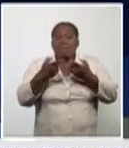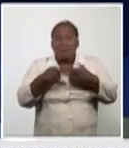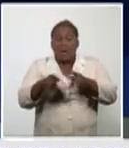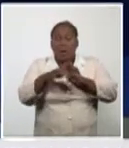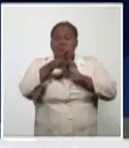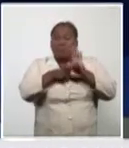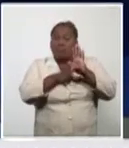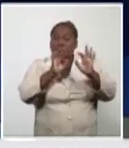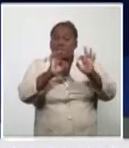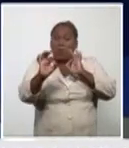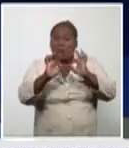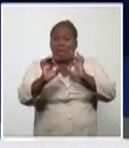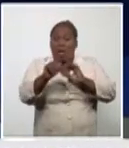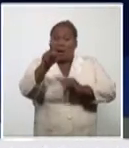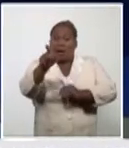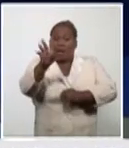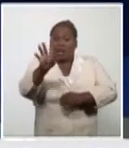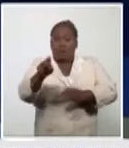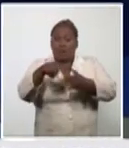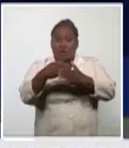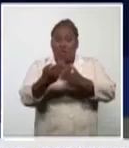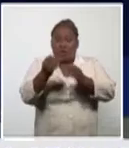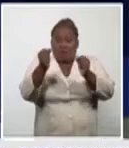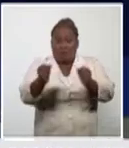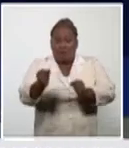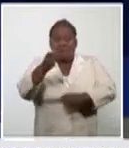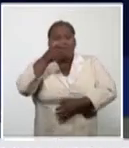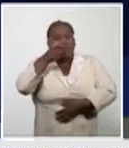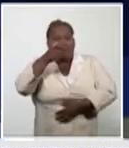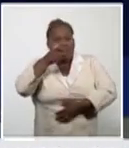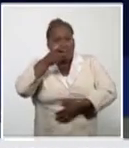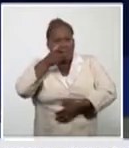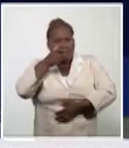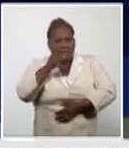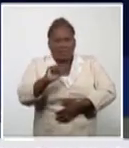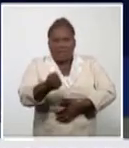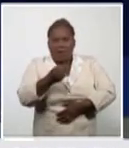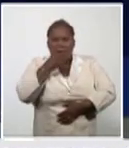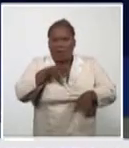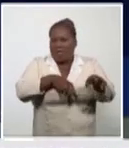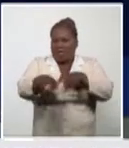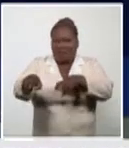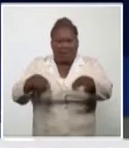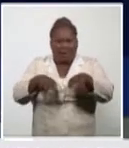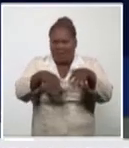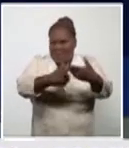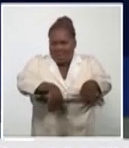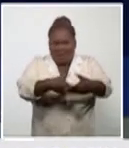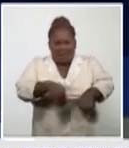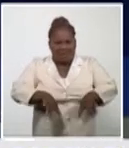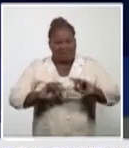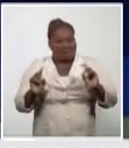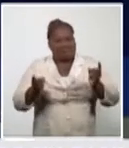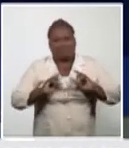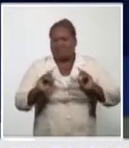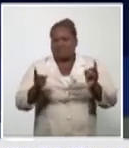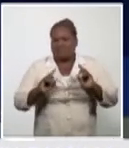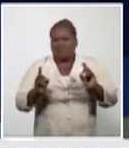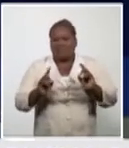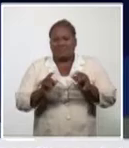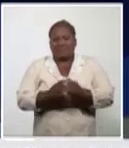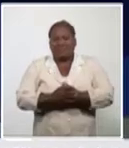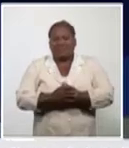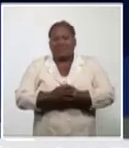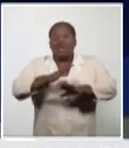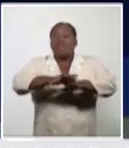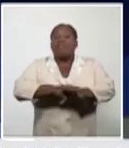Upon completing that time, they again undergo a PCR test for further